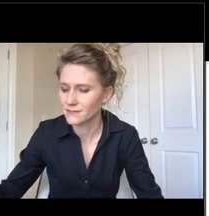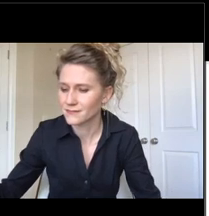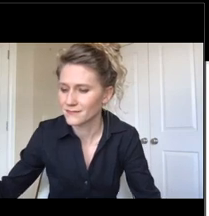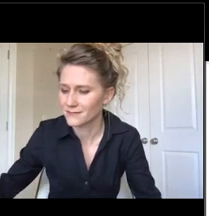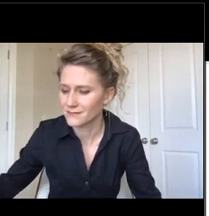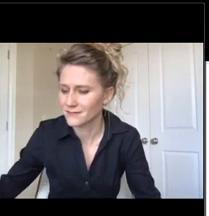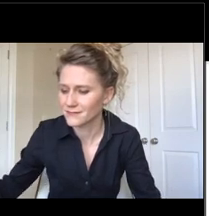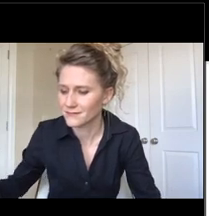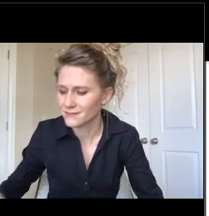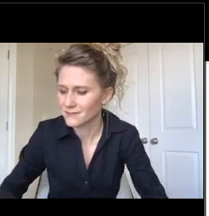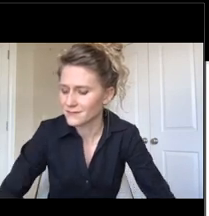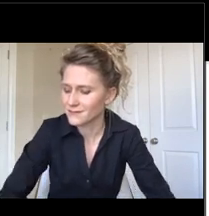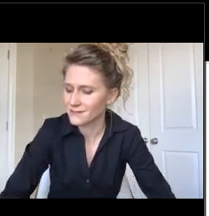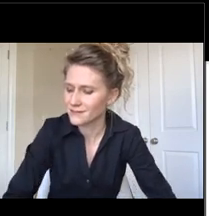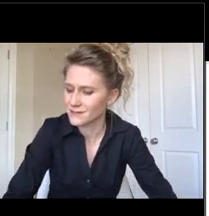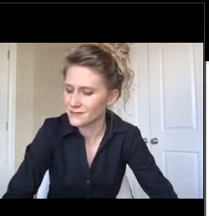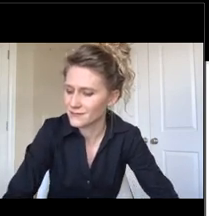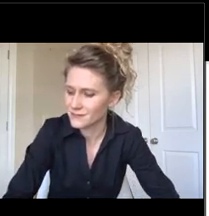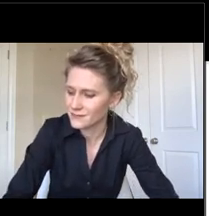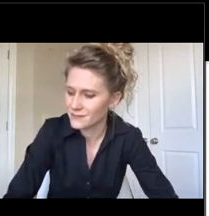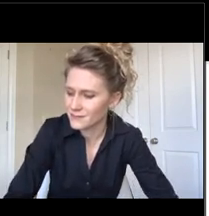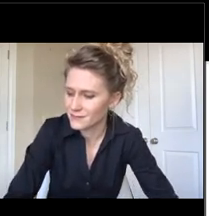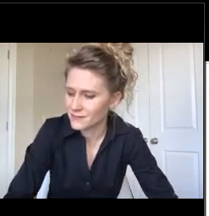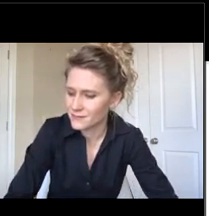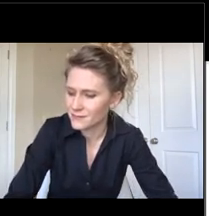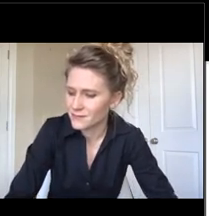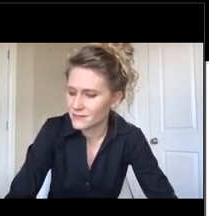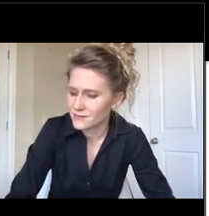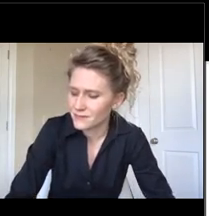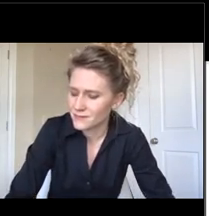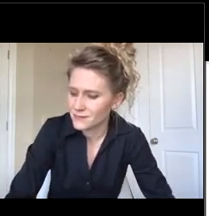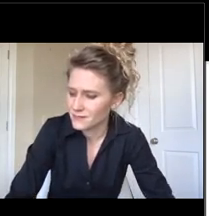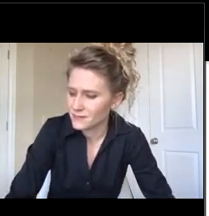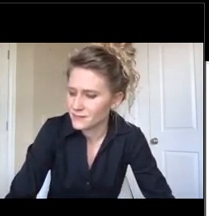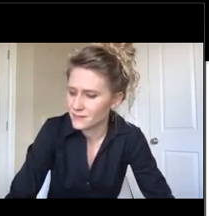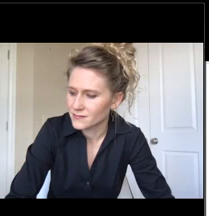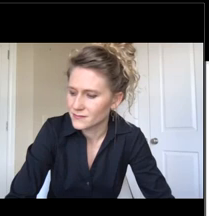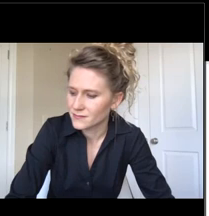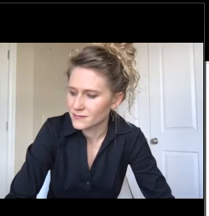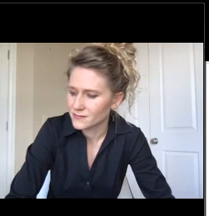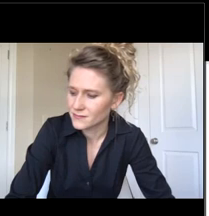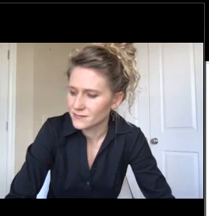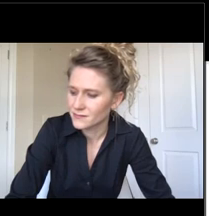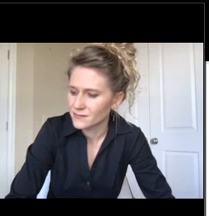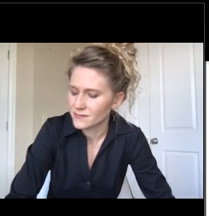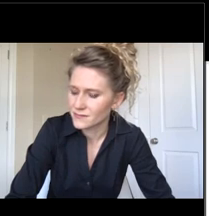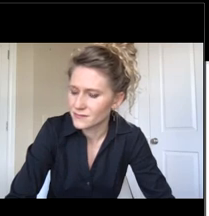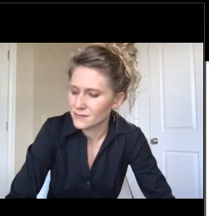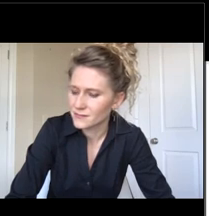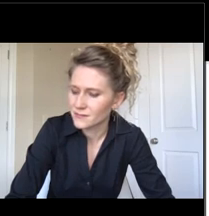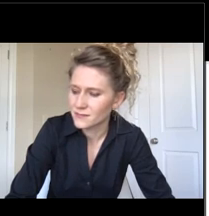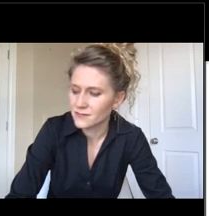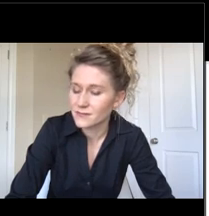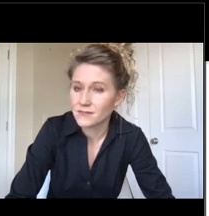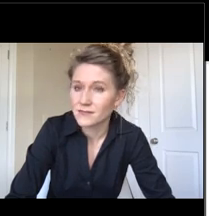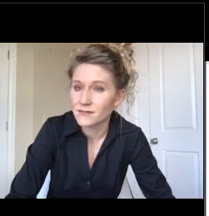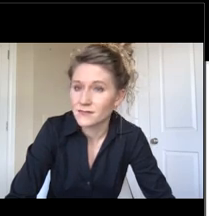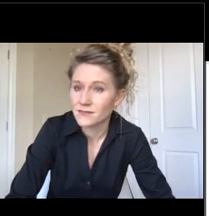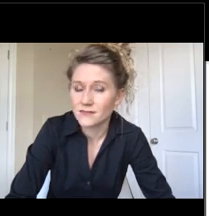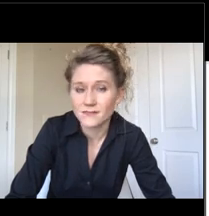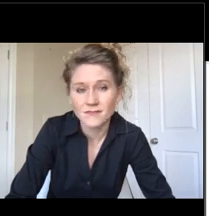decision makers, we need to show them what our network target is. Ours is 72 and 68, our current funding path, and then do